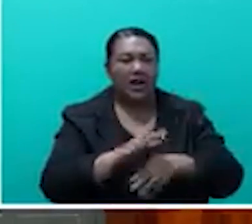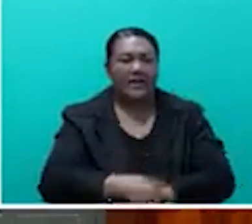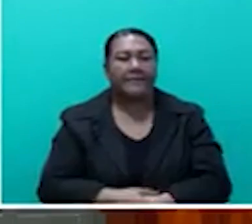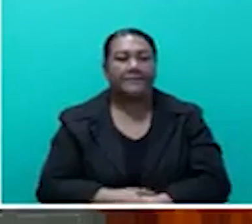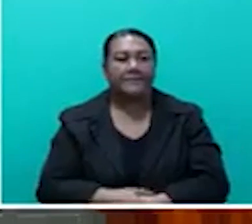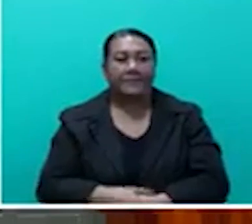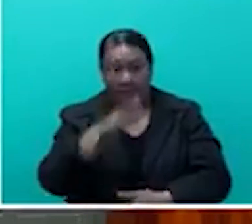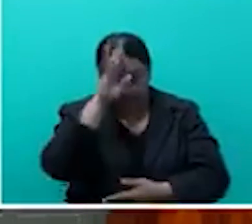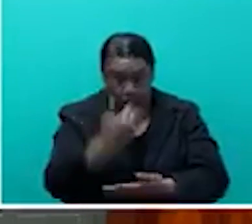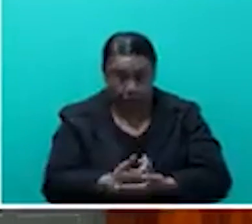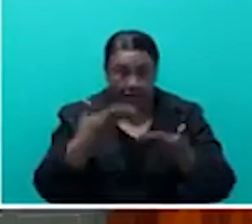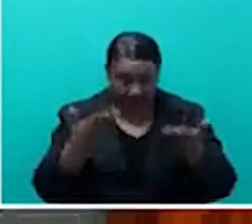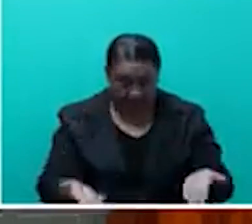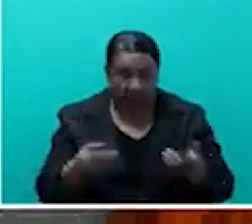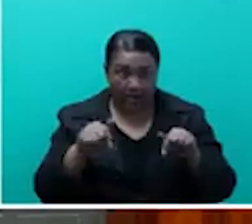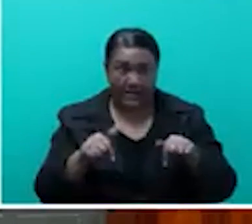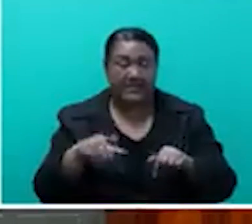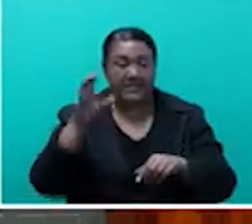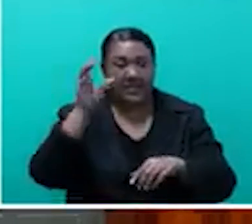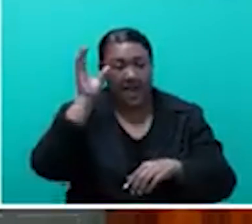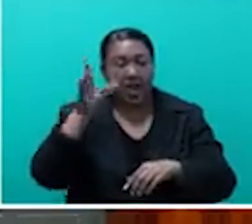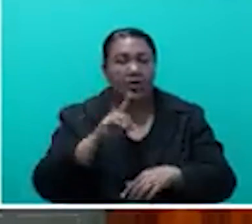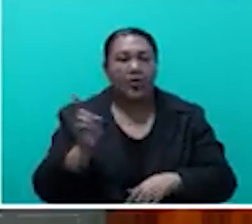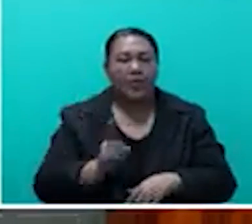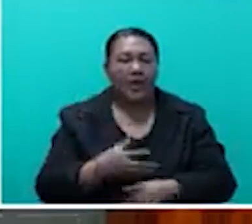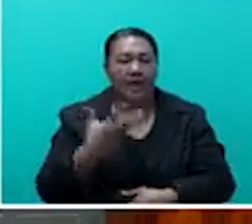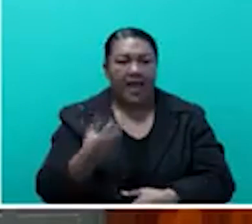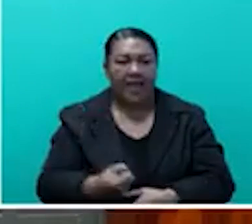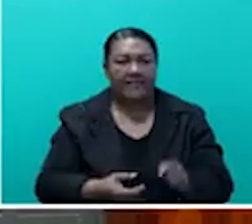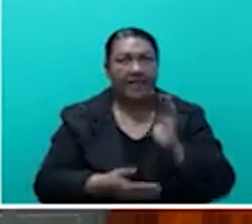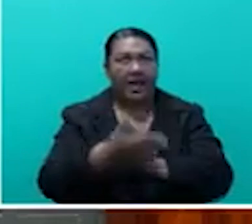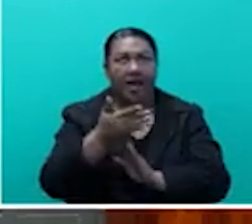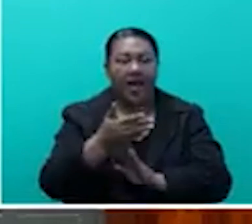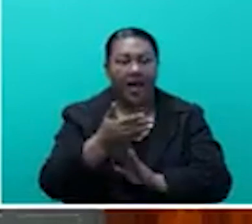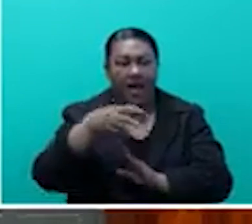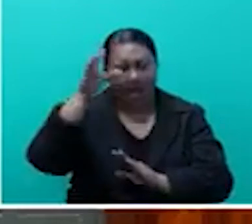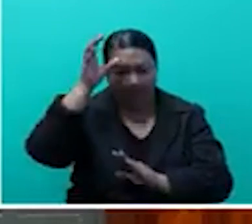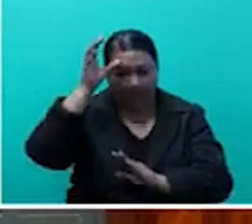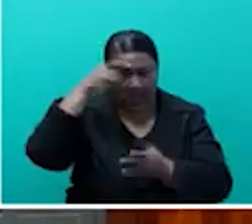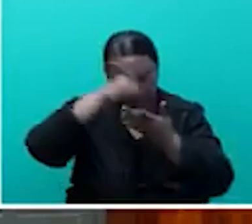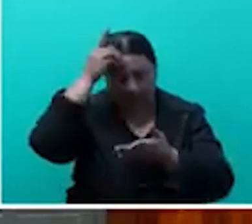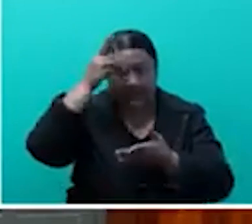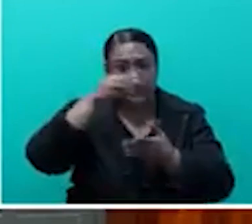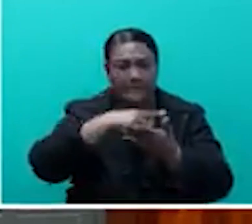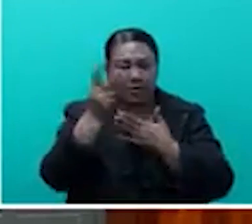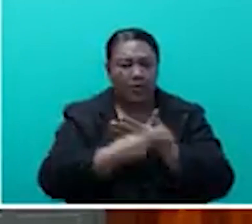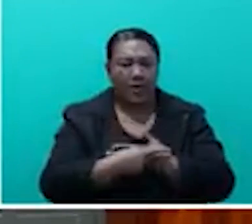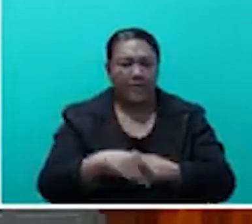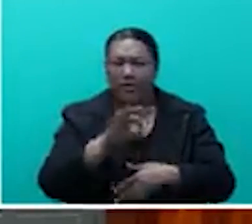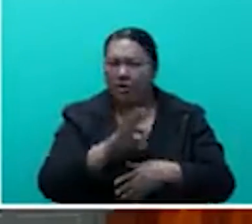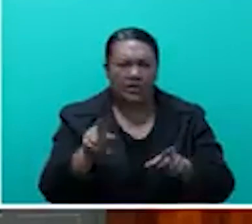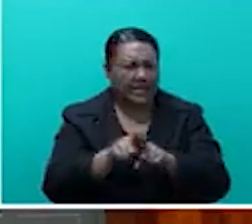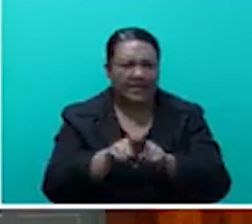countries, they are on higher education contribution scheme, not like ours. Mr.